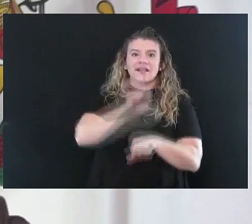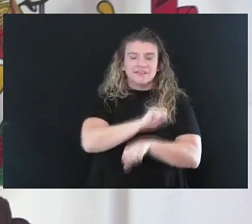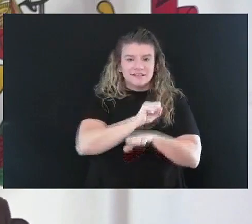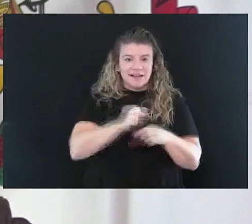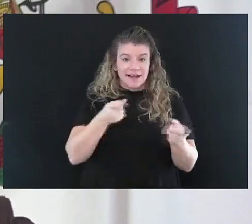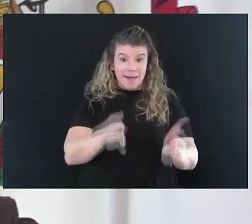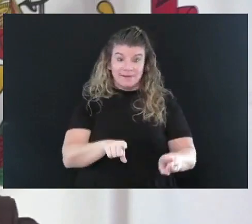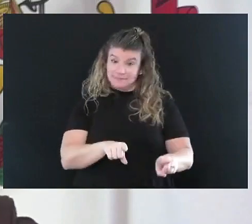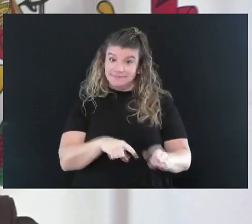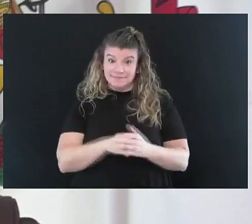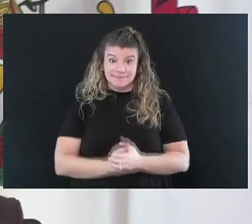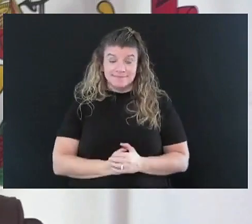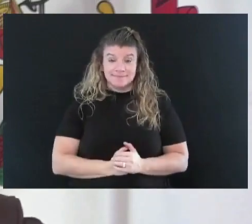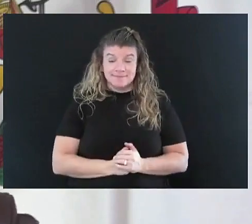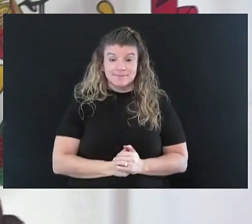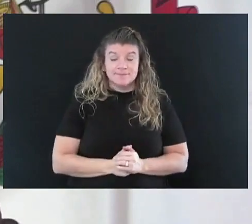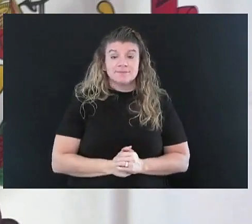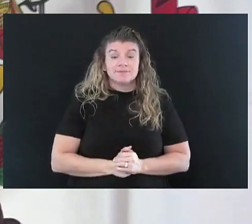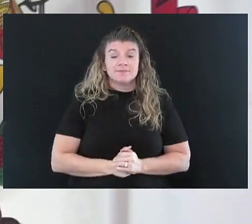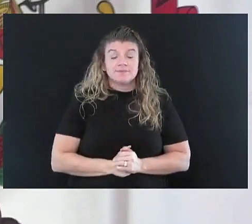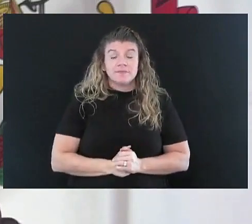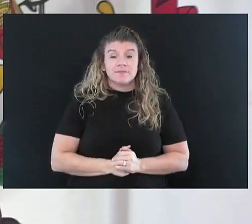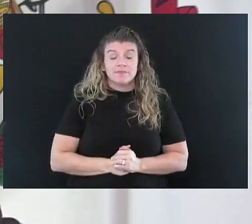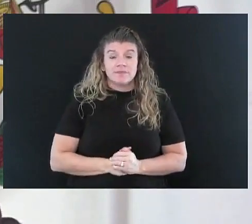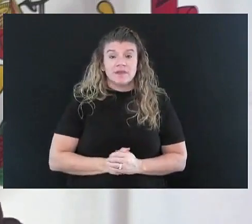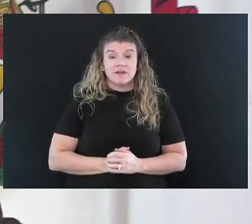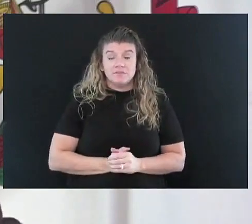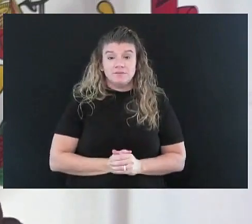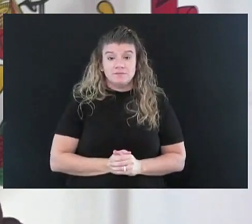just that. And it is a testimony to